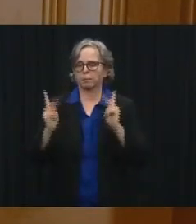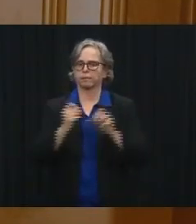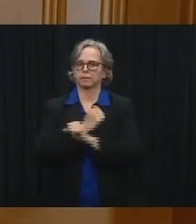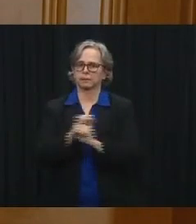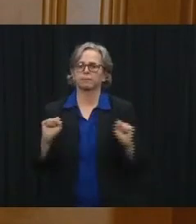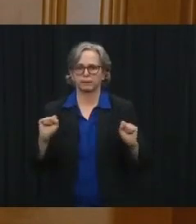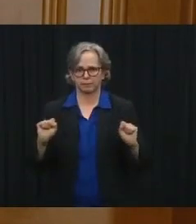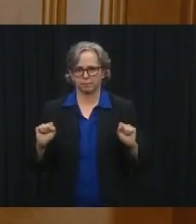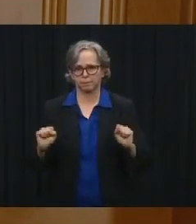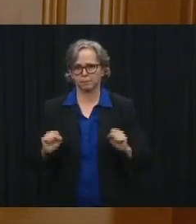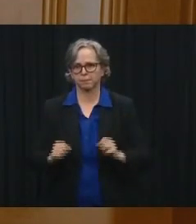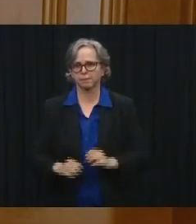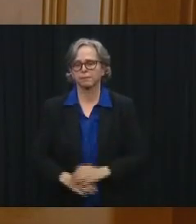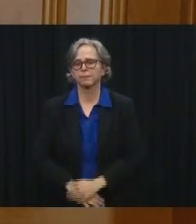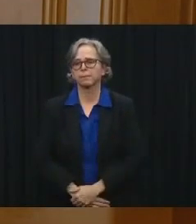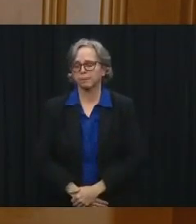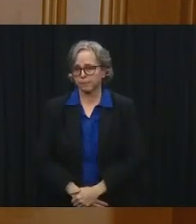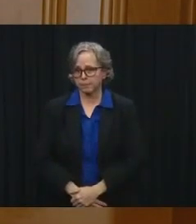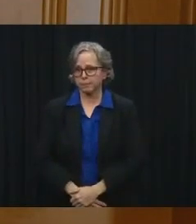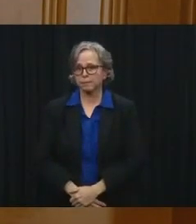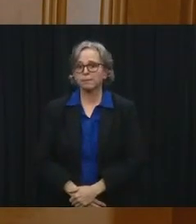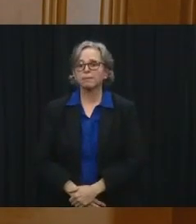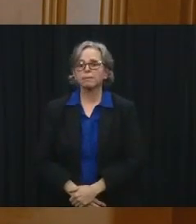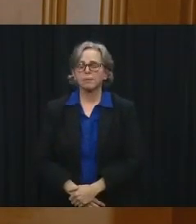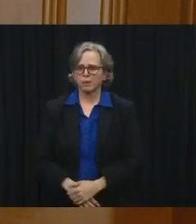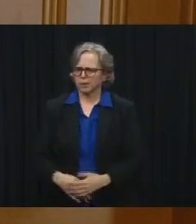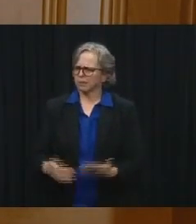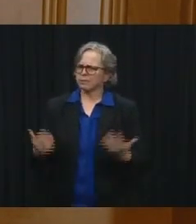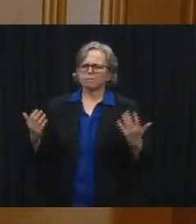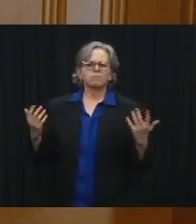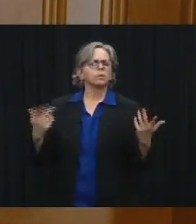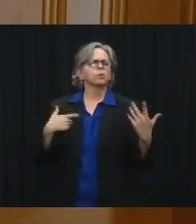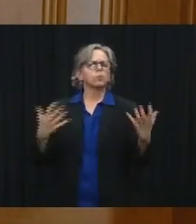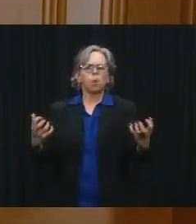Let me talk for a moment